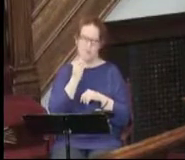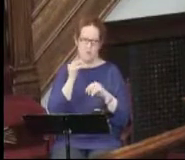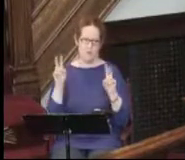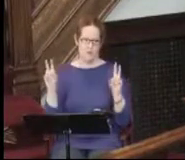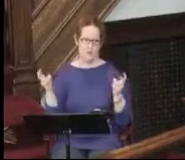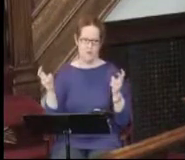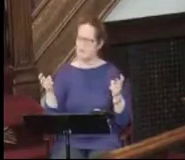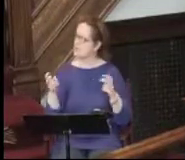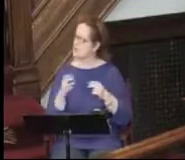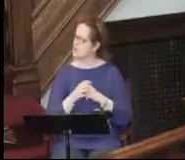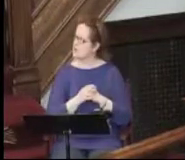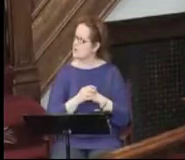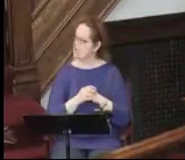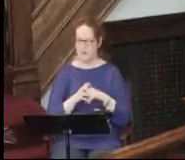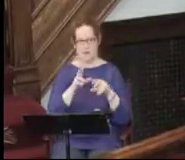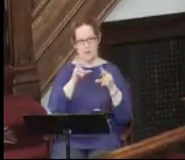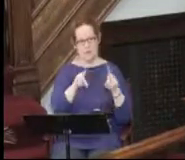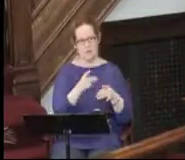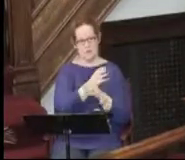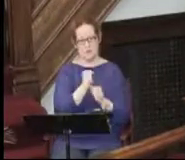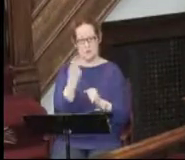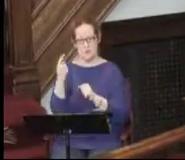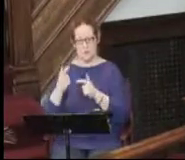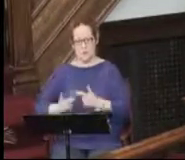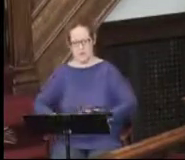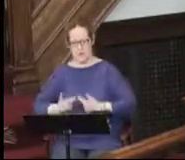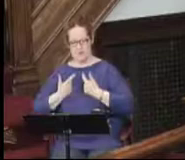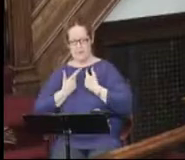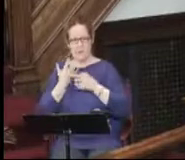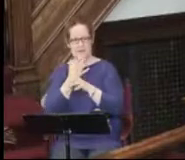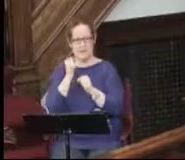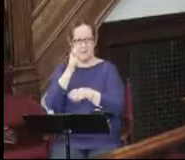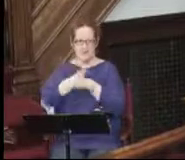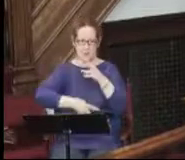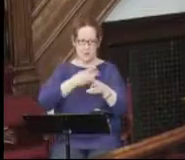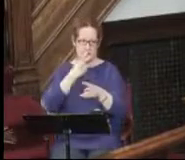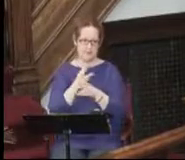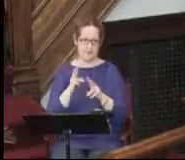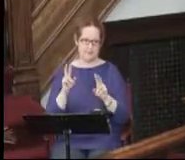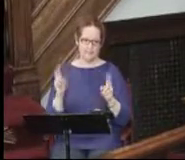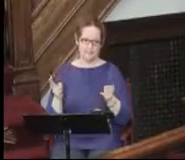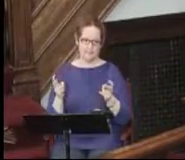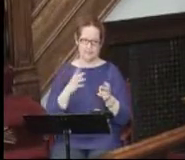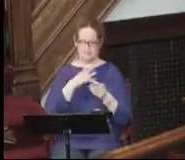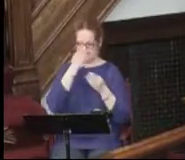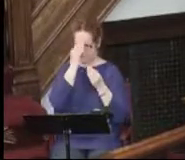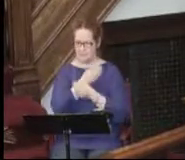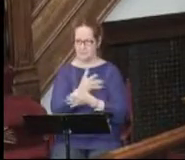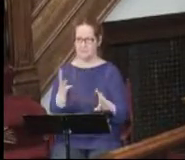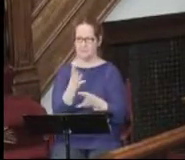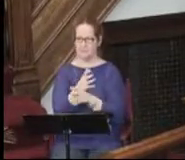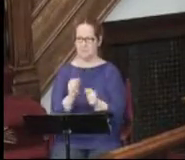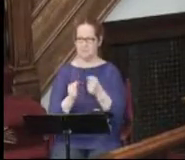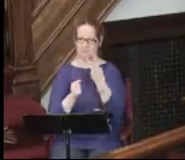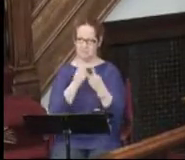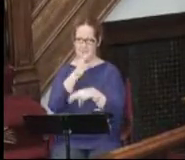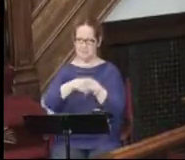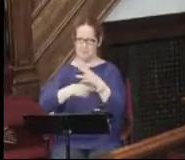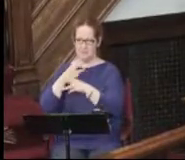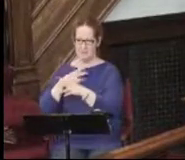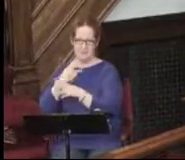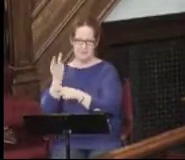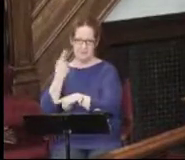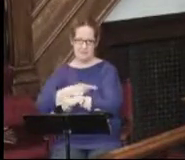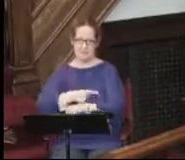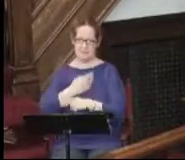that crudely goes, a person who saves one life saves the world. And I just wanted to let you know that you have saved two worlds with this.